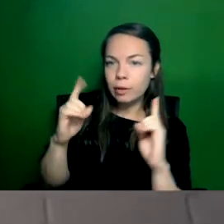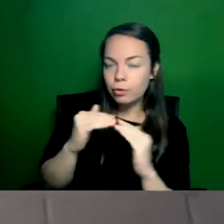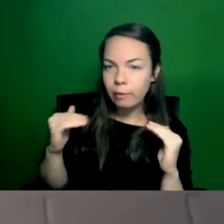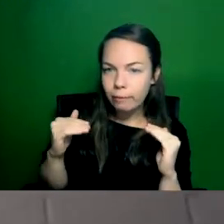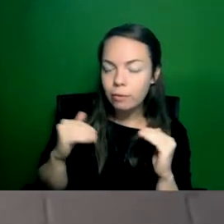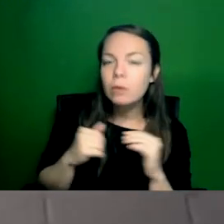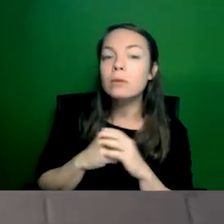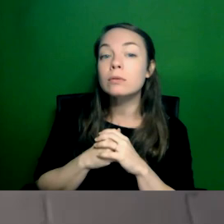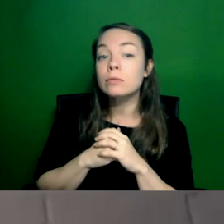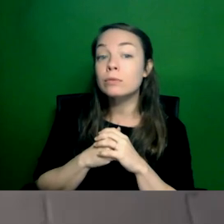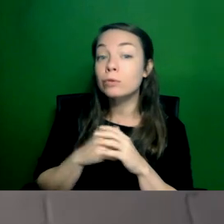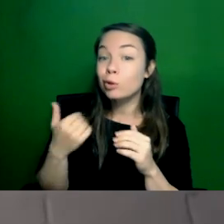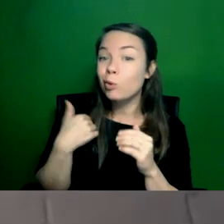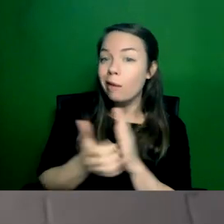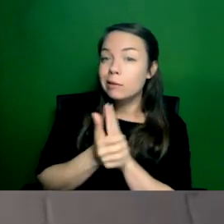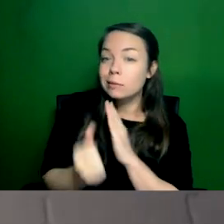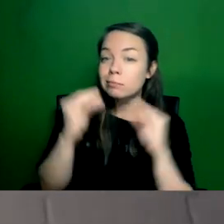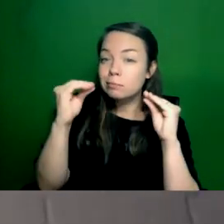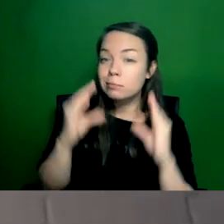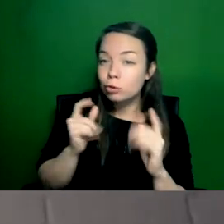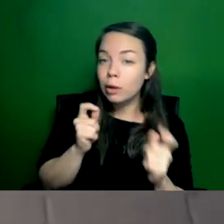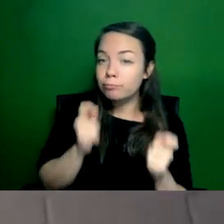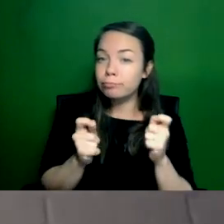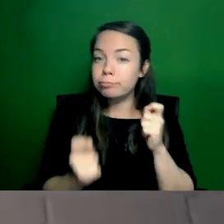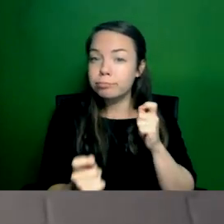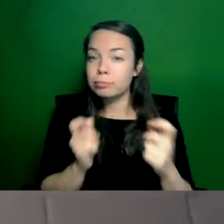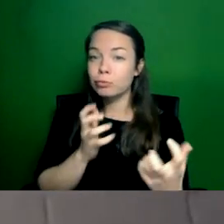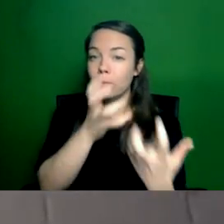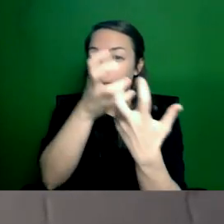talk to? Do you have a skilled facilitator who's able to switch it up and be dynamic